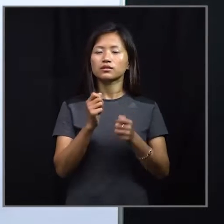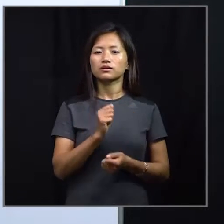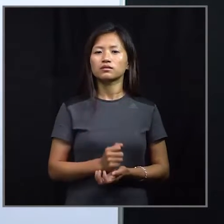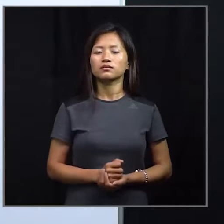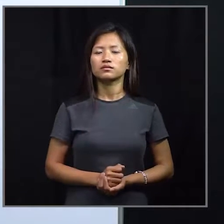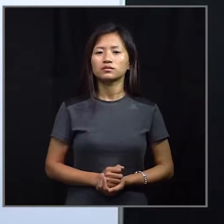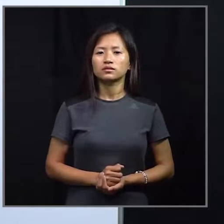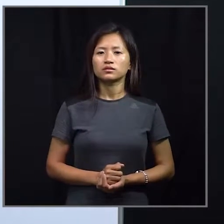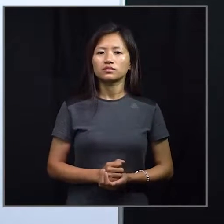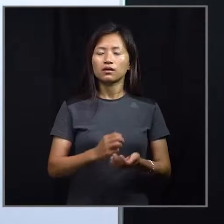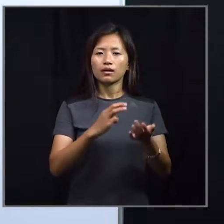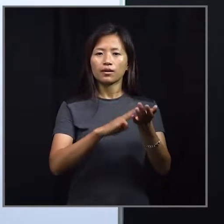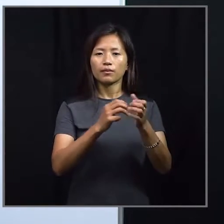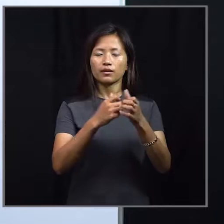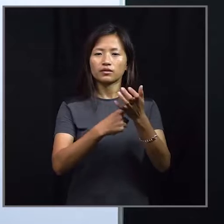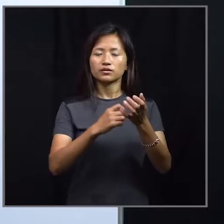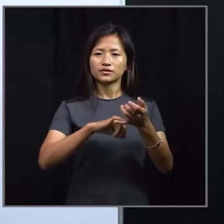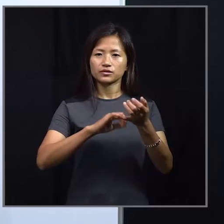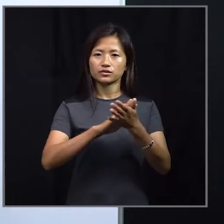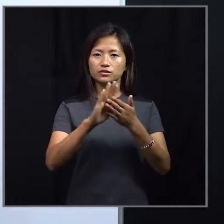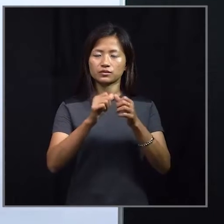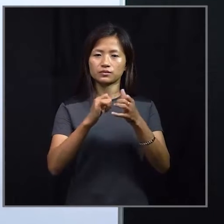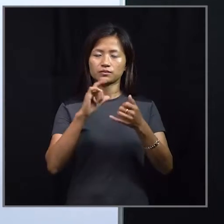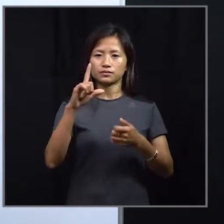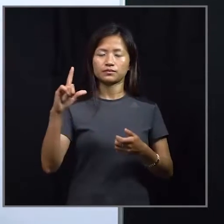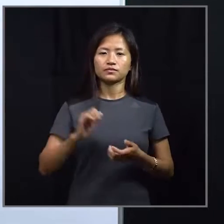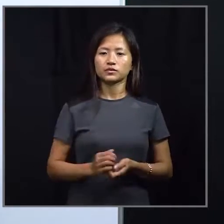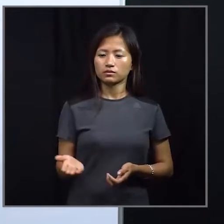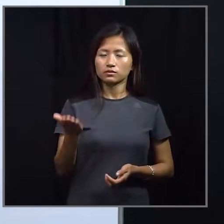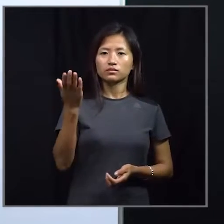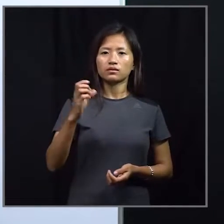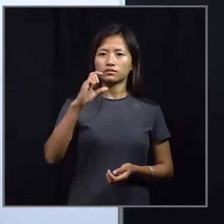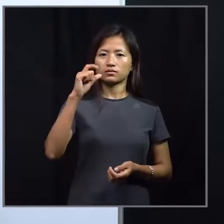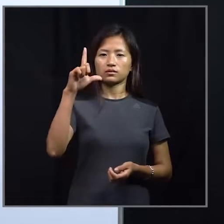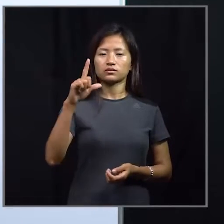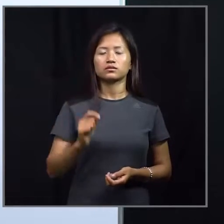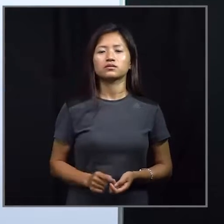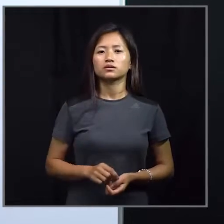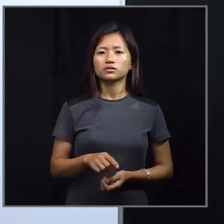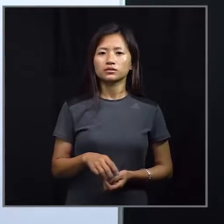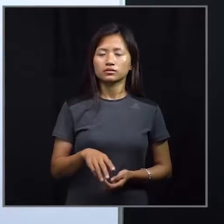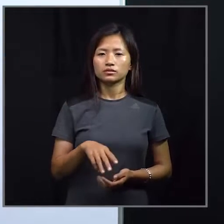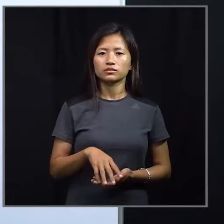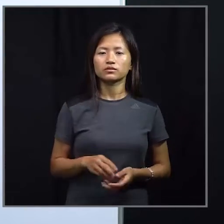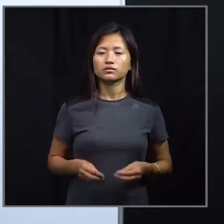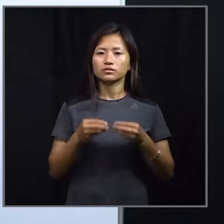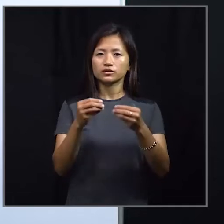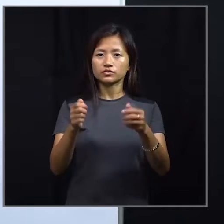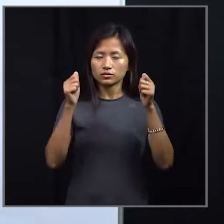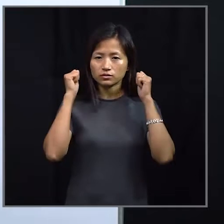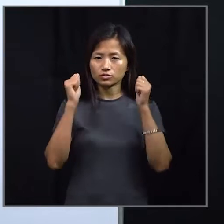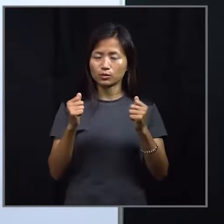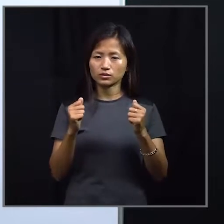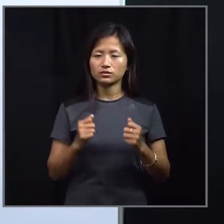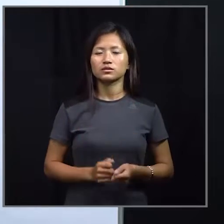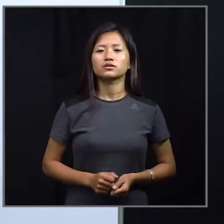the name Marshall. All right, when you go to higher classes, Marshall will you know, give you trouble also, because